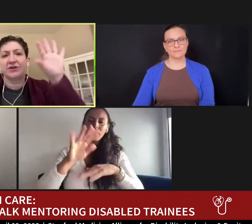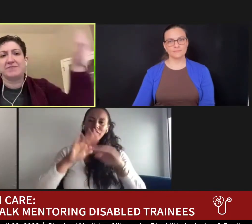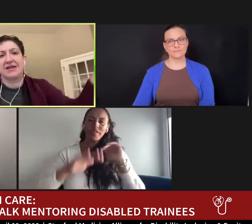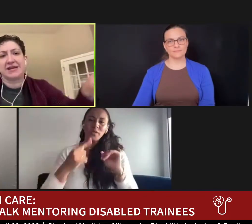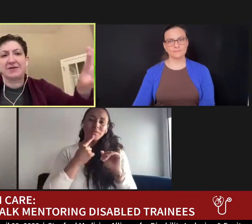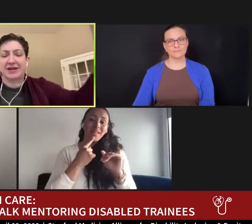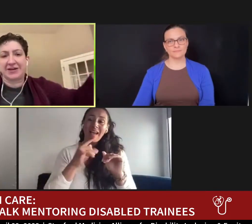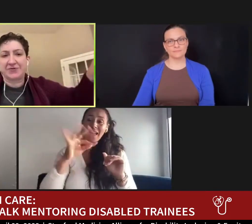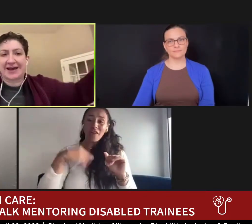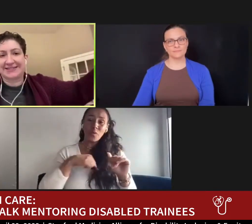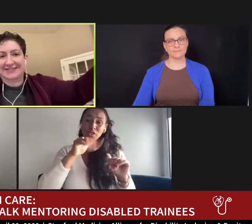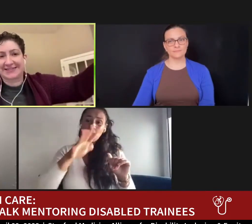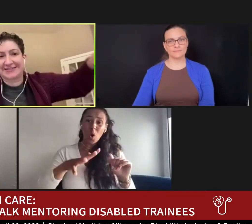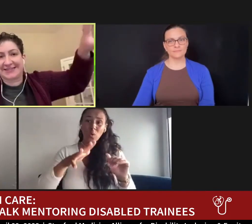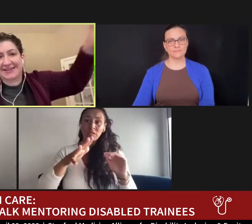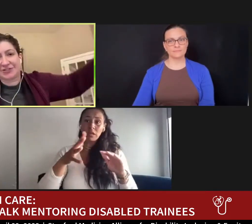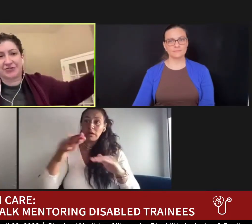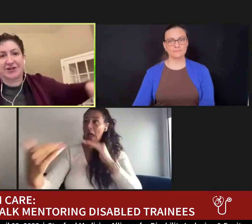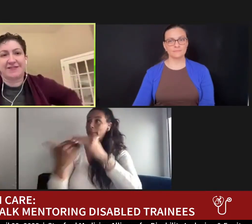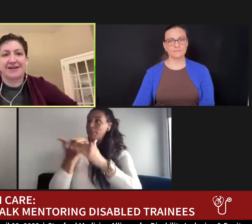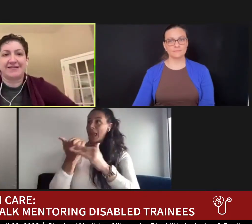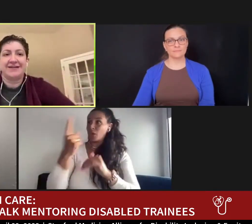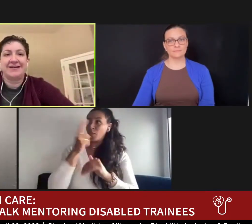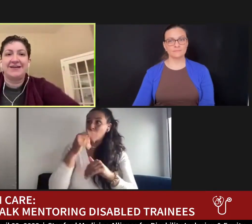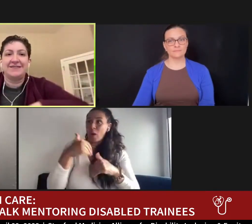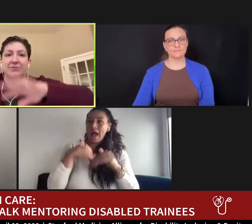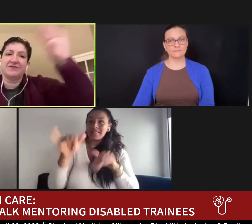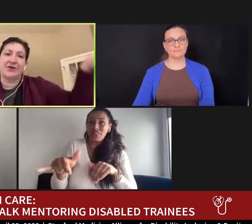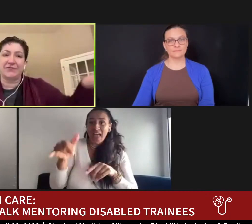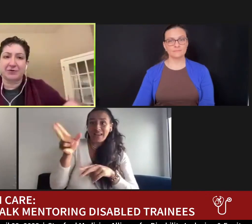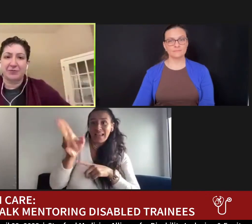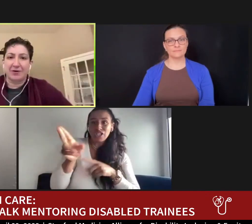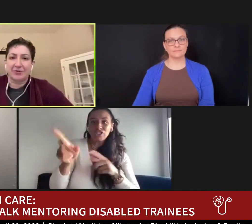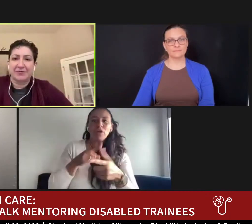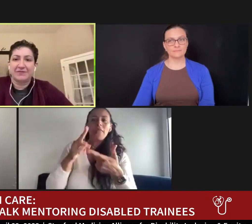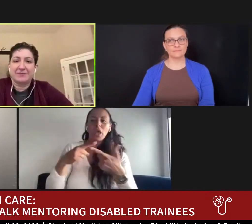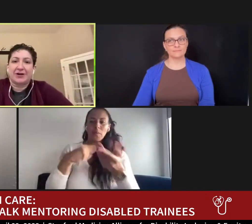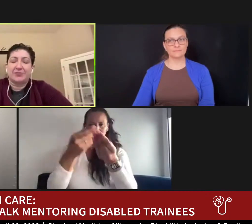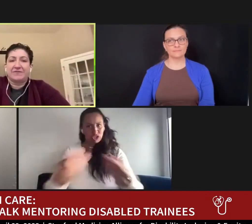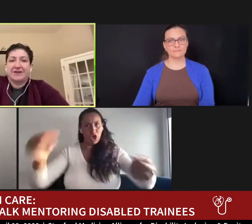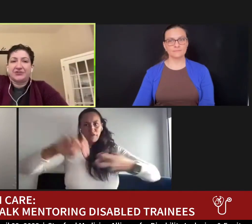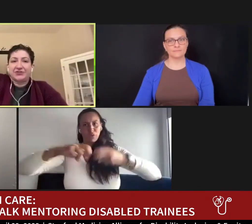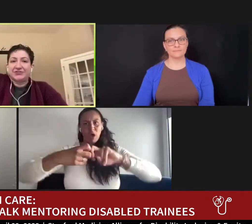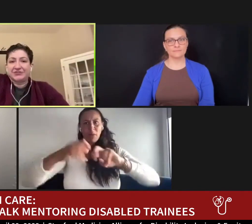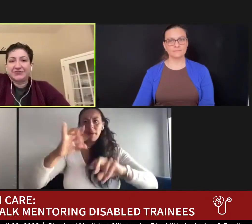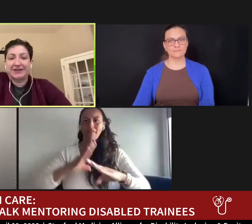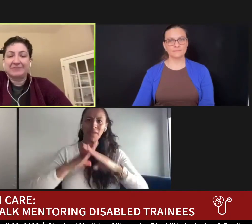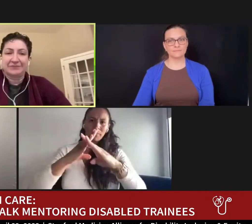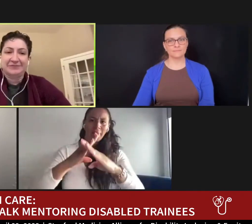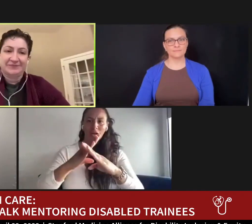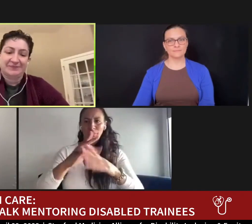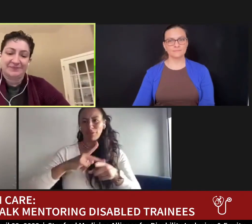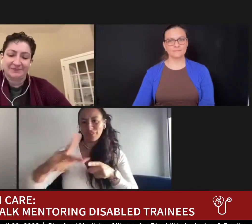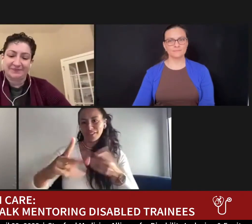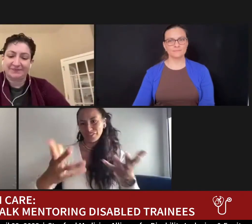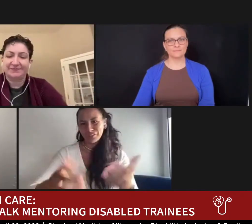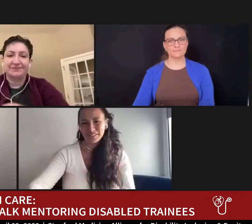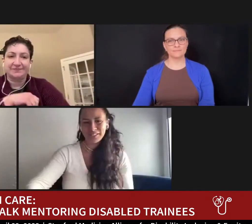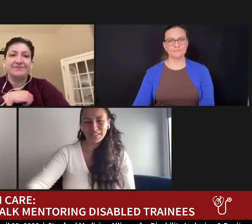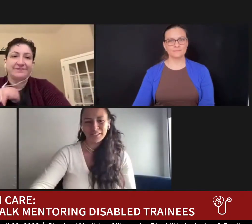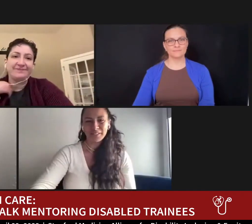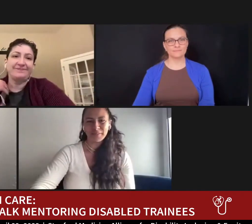just don't admit anybody who has this history, then we've solved our problem of impaired professionals, right?